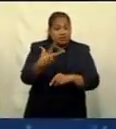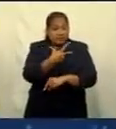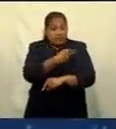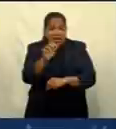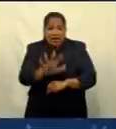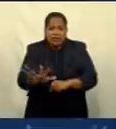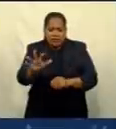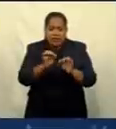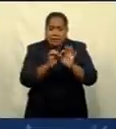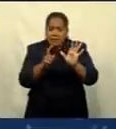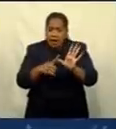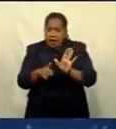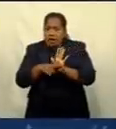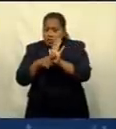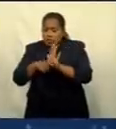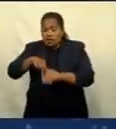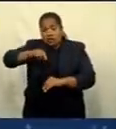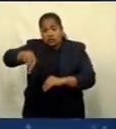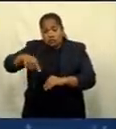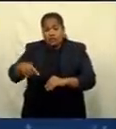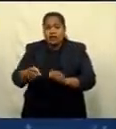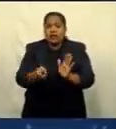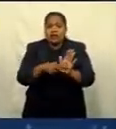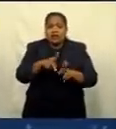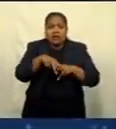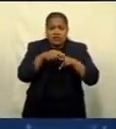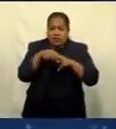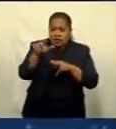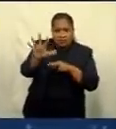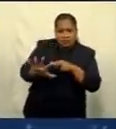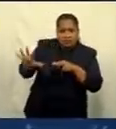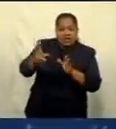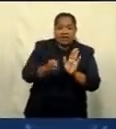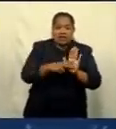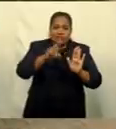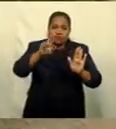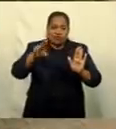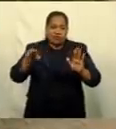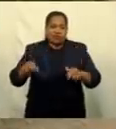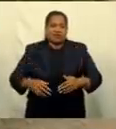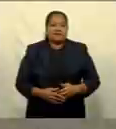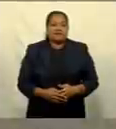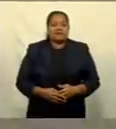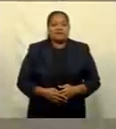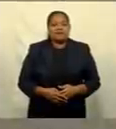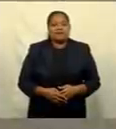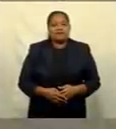Mba, Lautoka, Suva, the Narongga province, and Nausori.